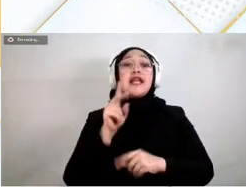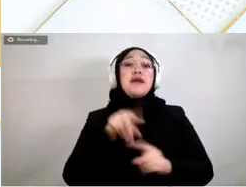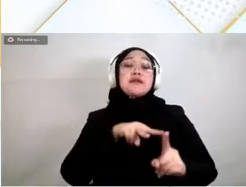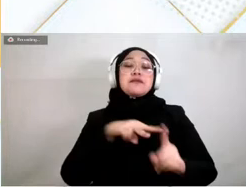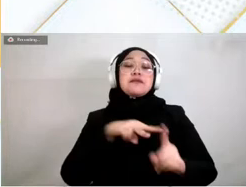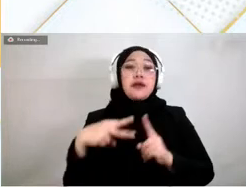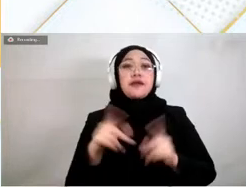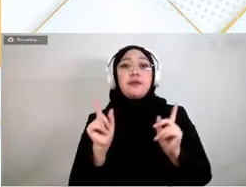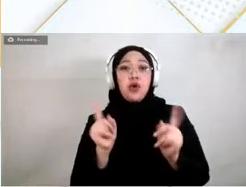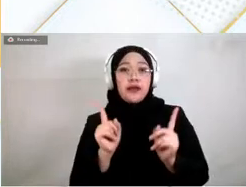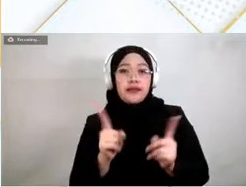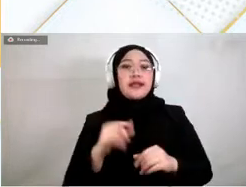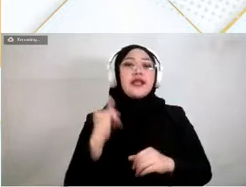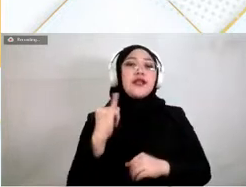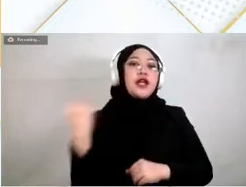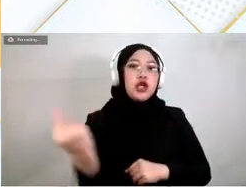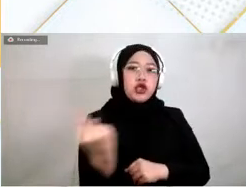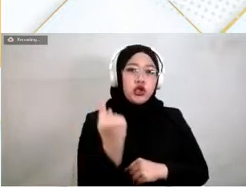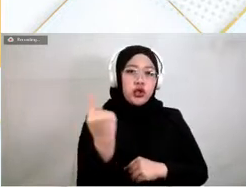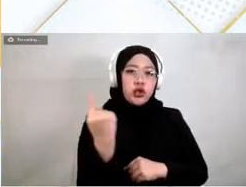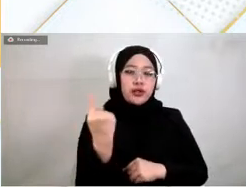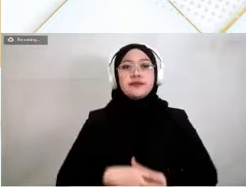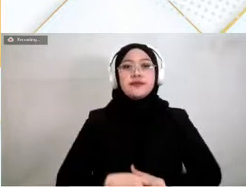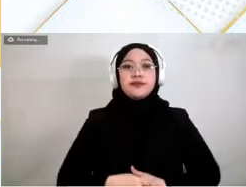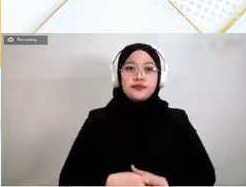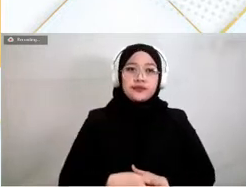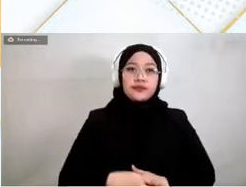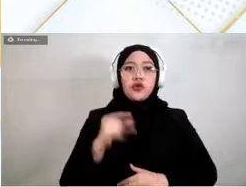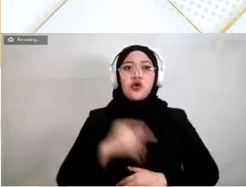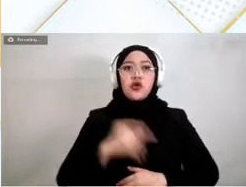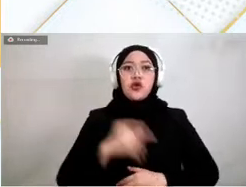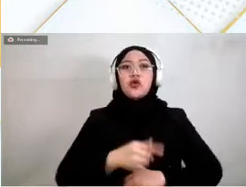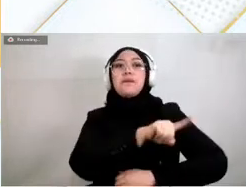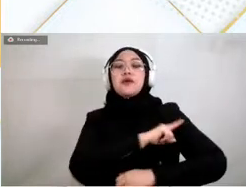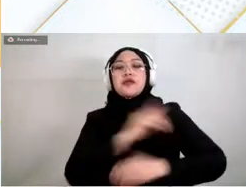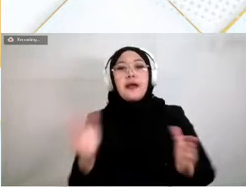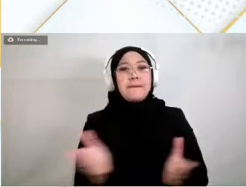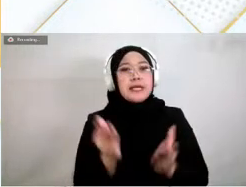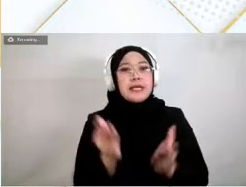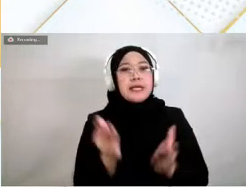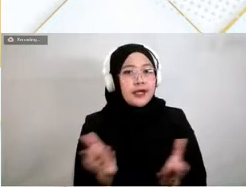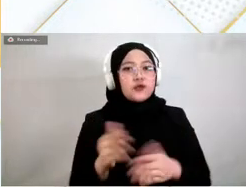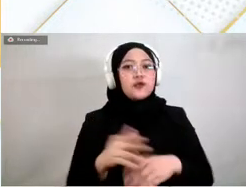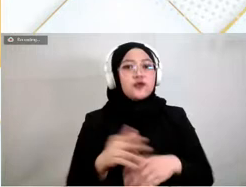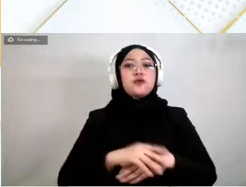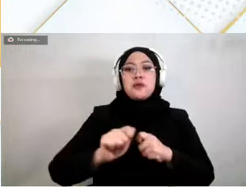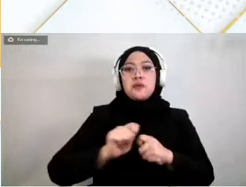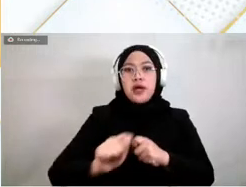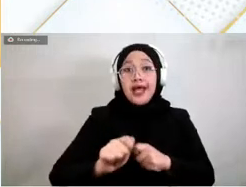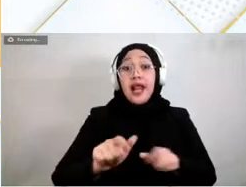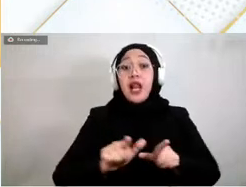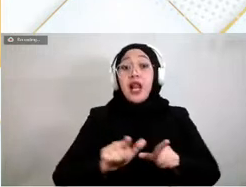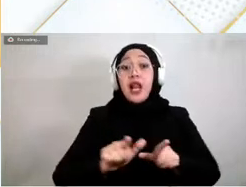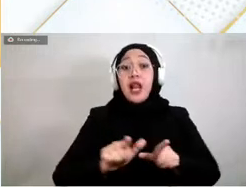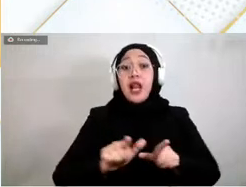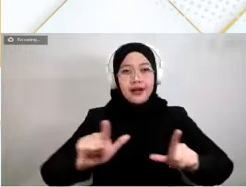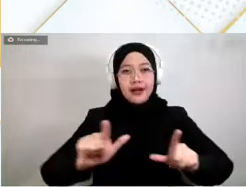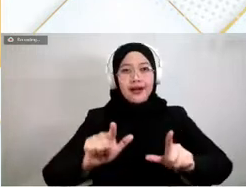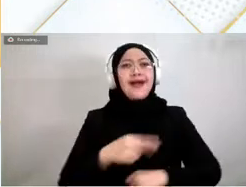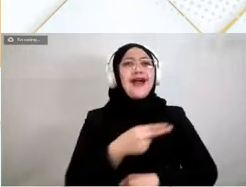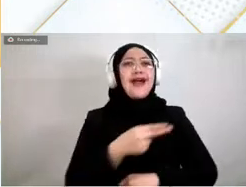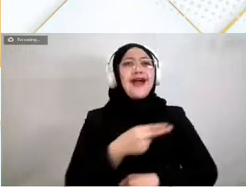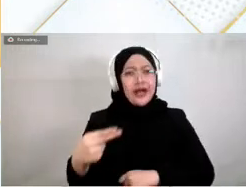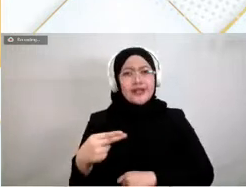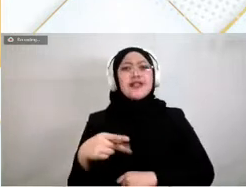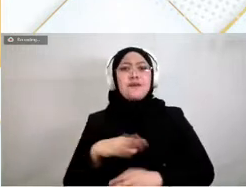standpoint, with the proven aptitude and capacity to maintain order domestically, Indonesia then can move